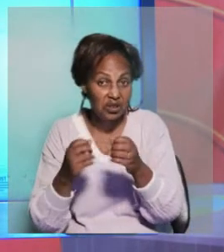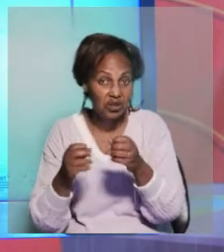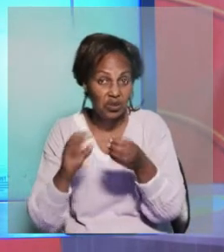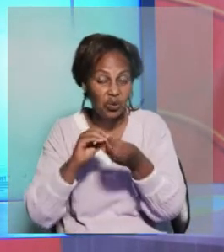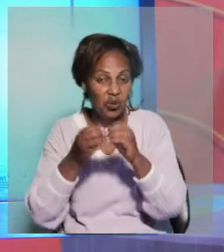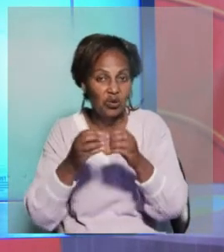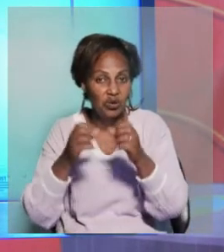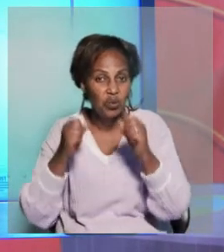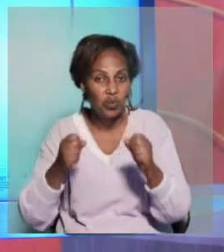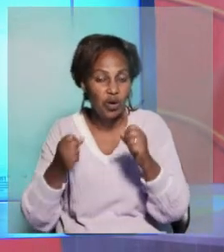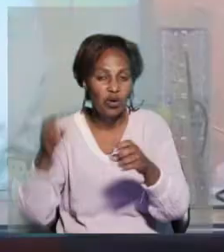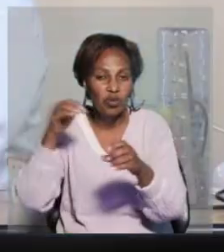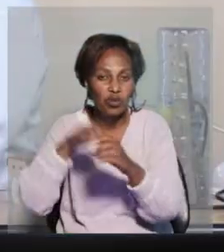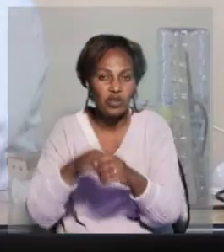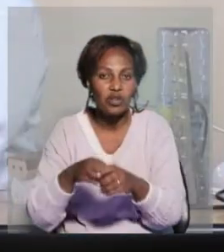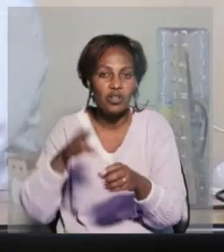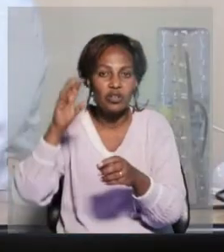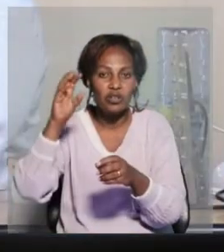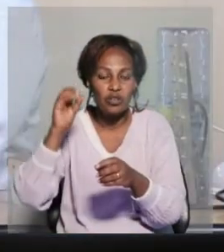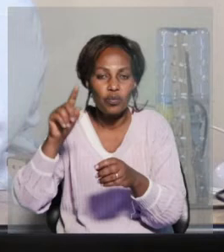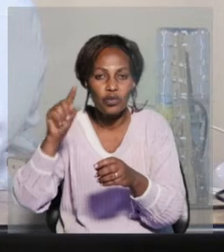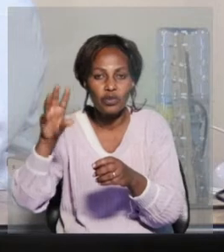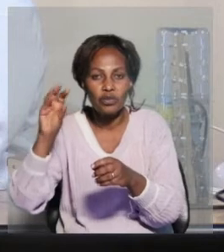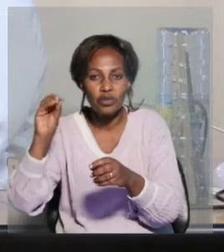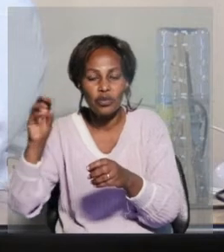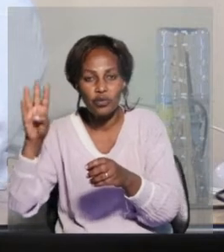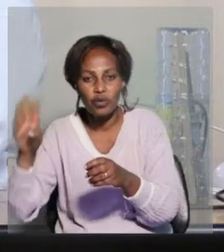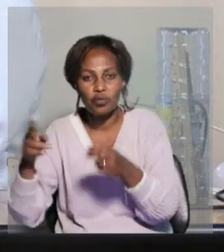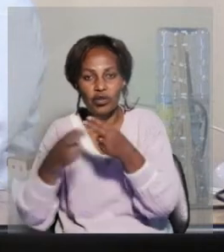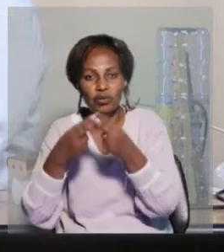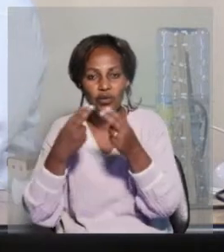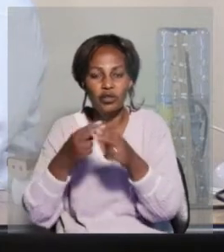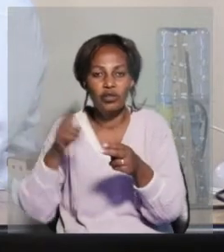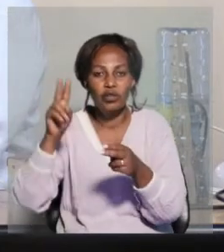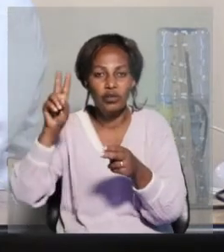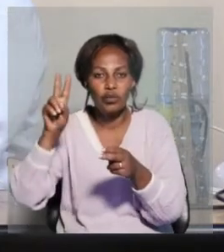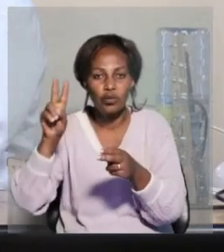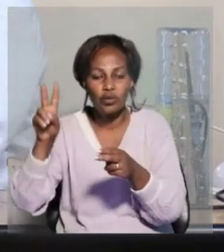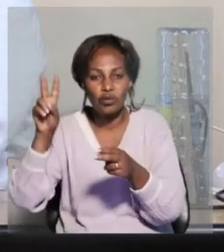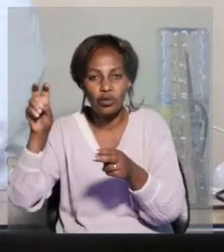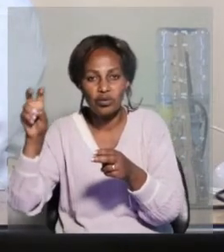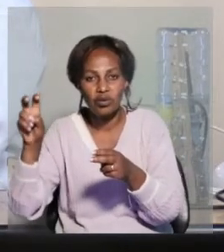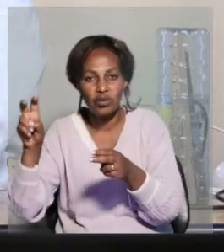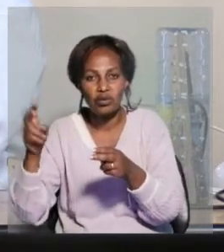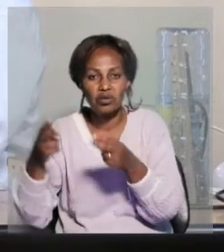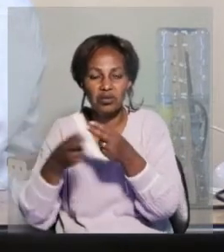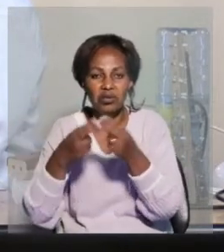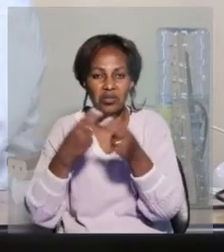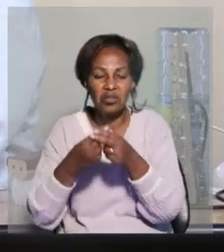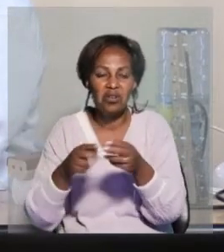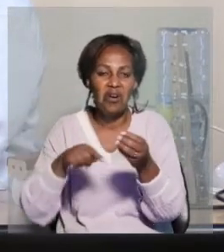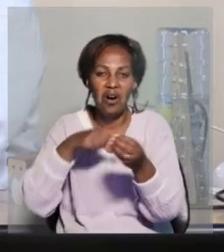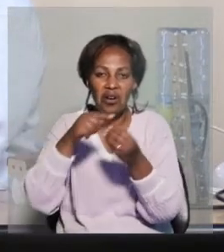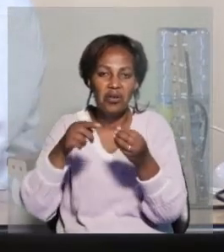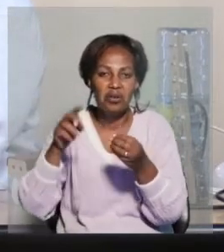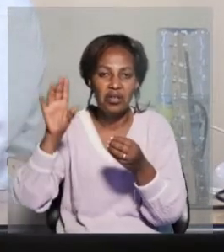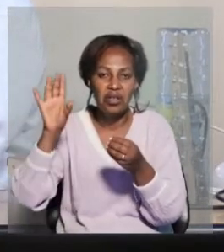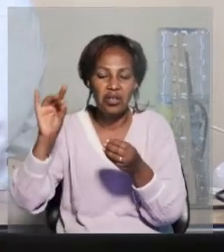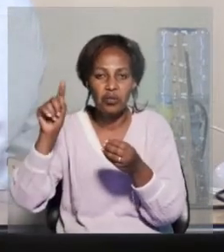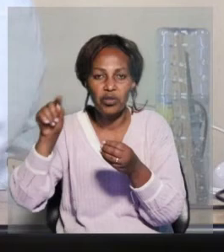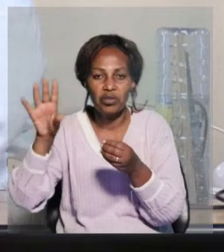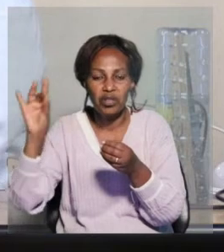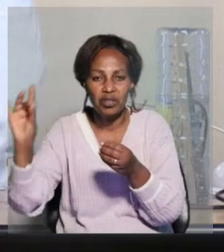right. So 0.04 multiplied by 220 is around 8.8. 8.8,